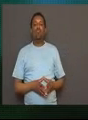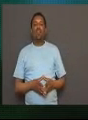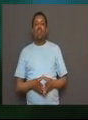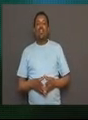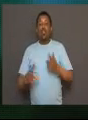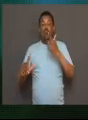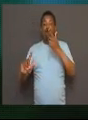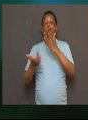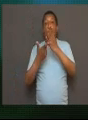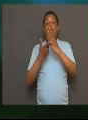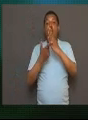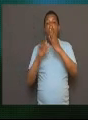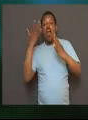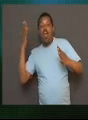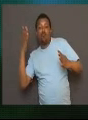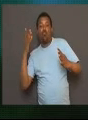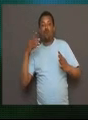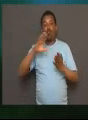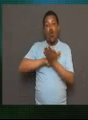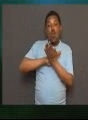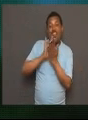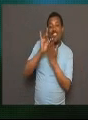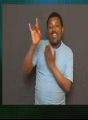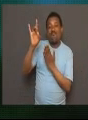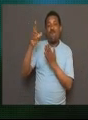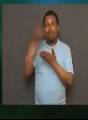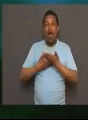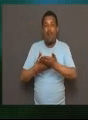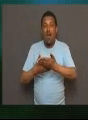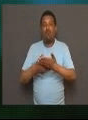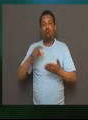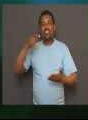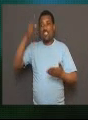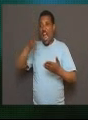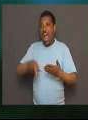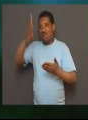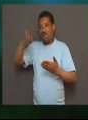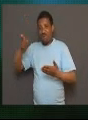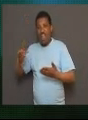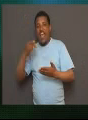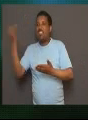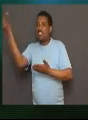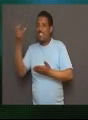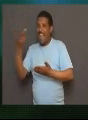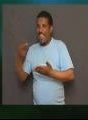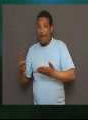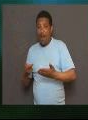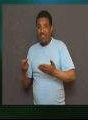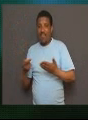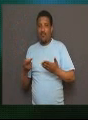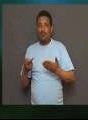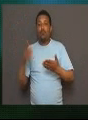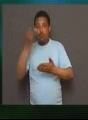The fourth type of quantitative maps are graphs and diagrammatic maps.